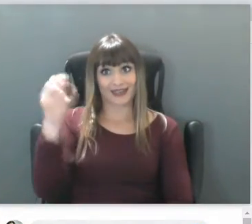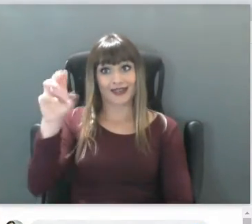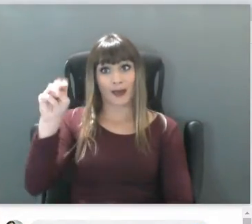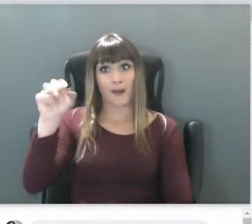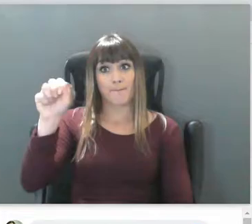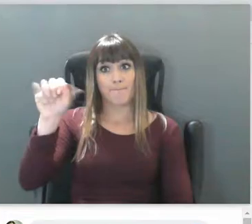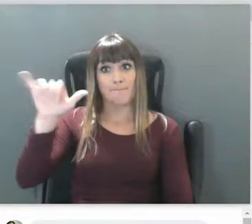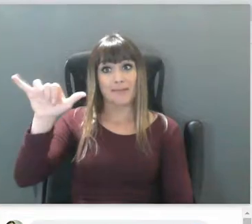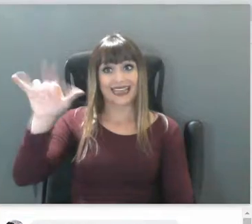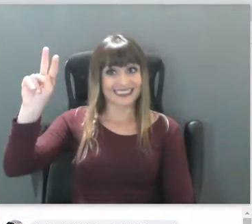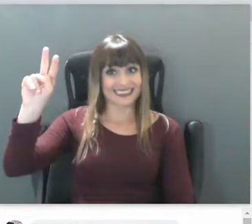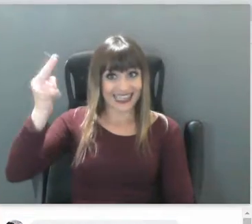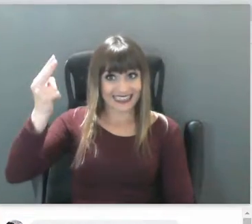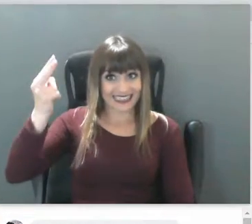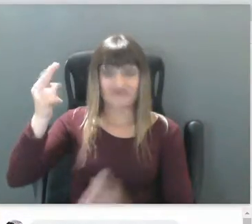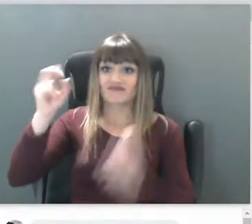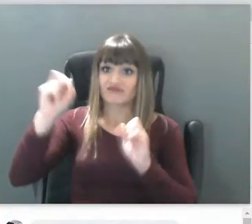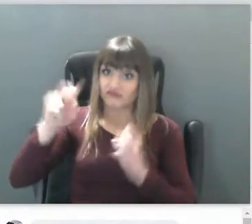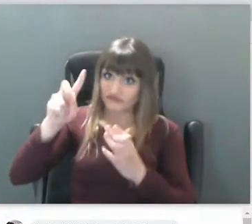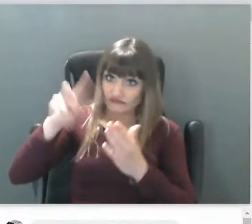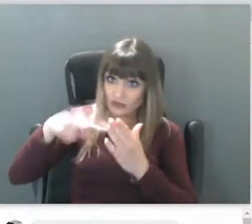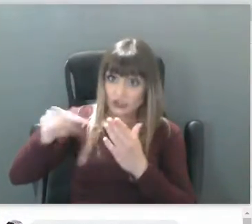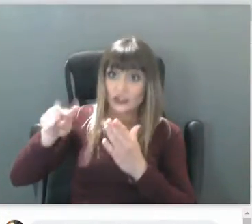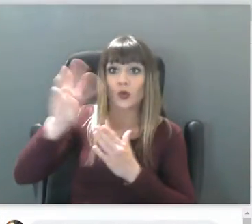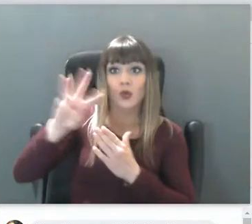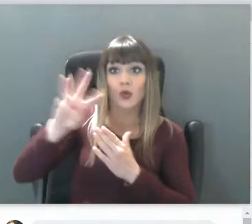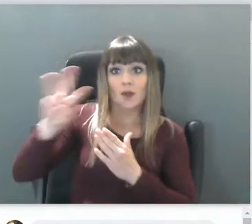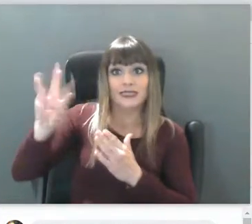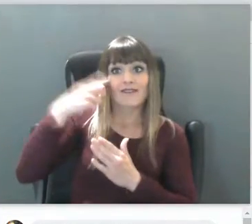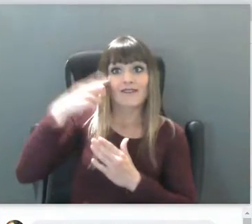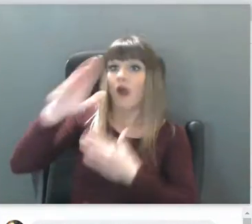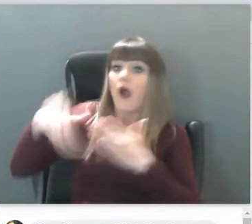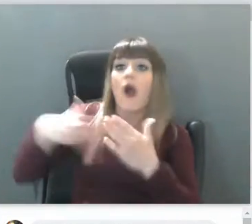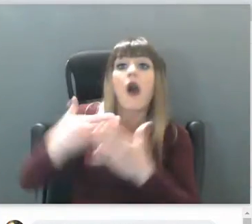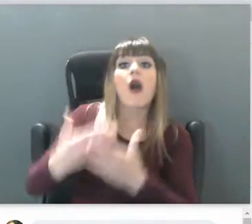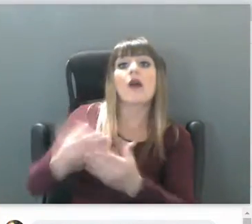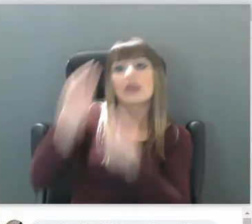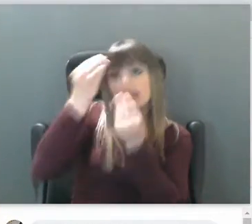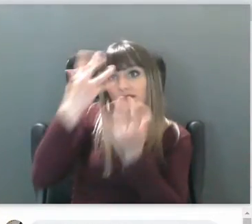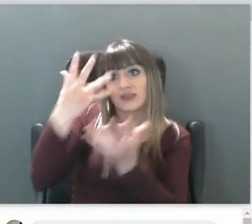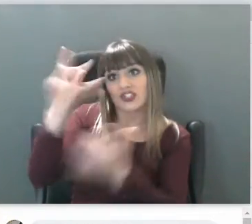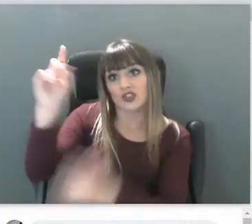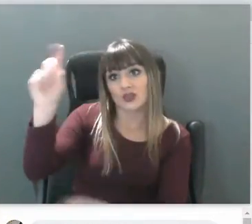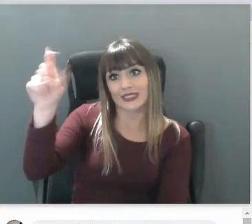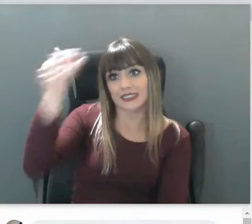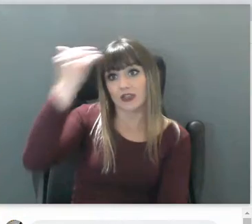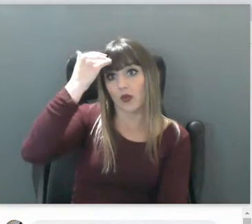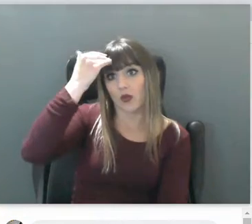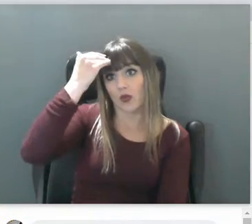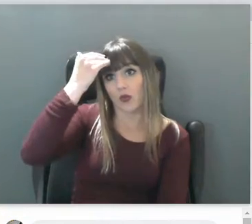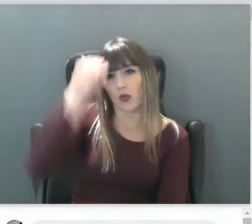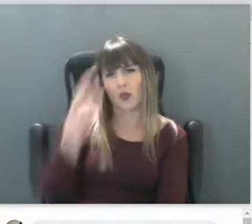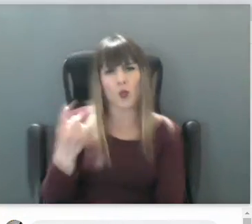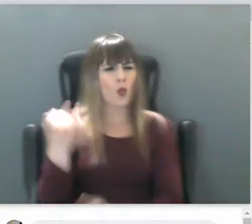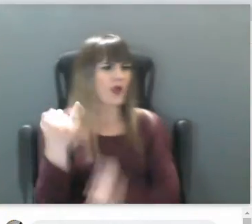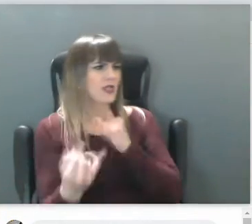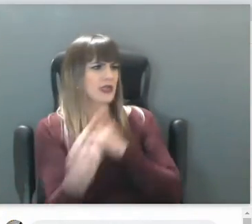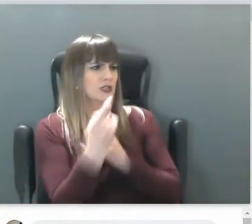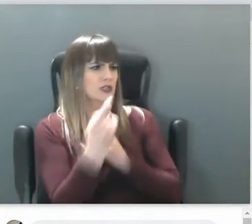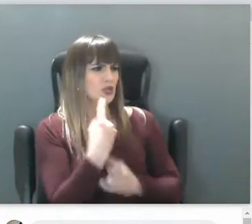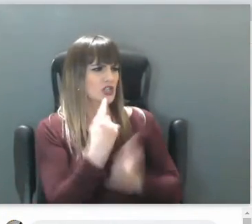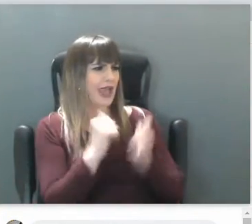for all the information you need to know to come back to the zoo. And one final question. Someone's asking, how do you tell the difference between the